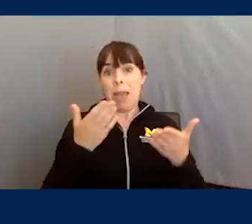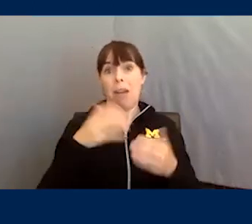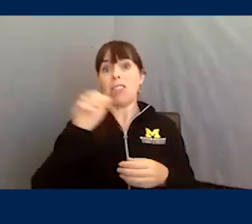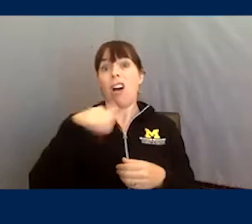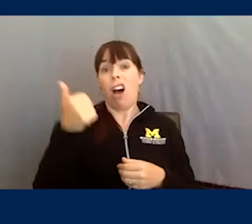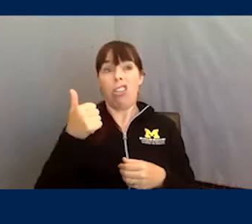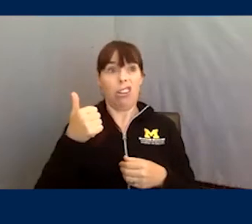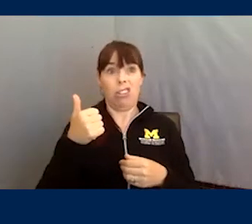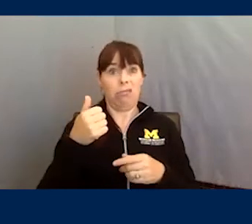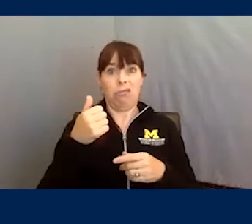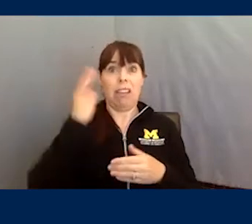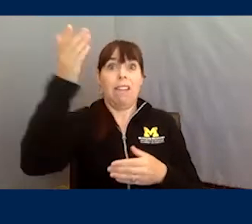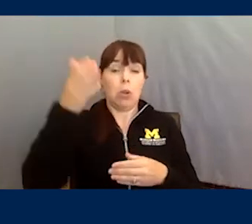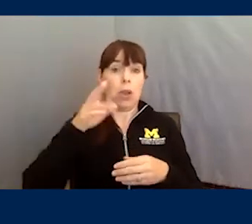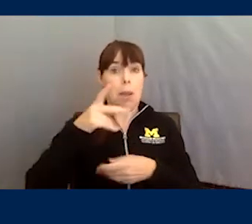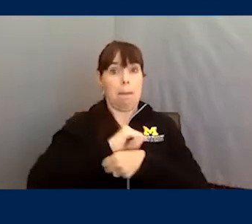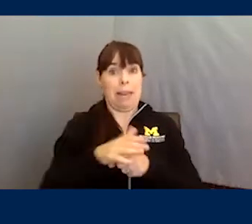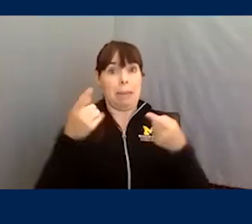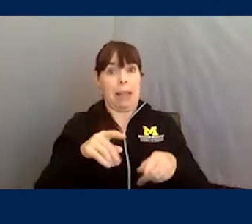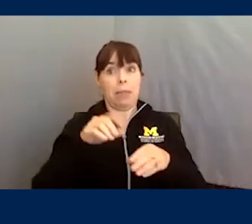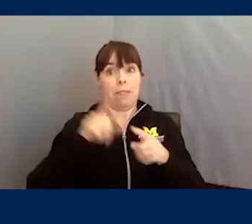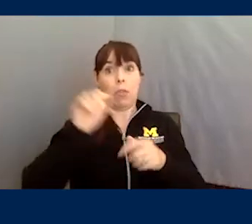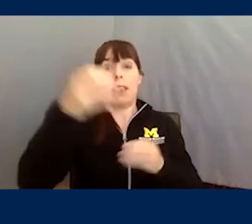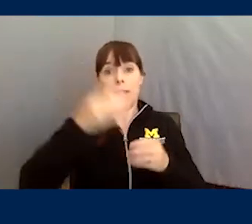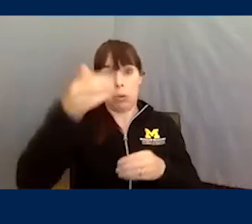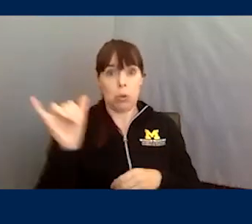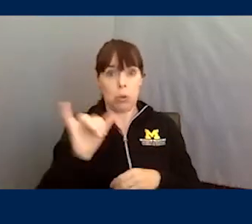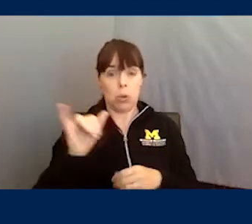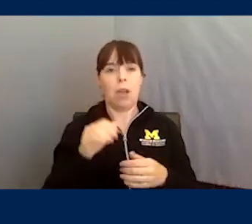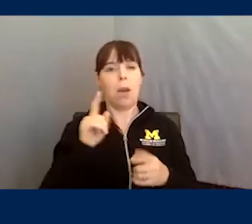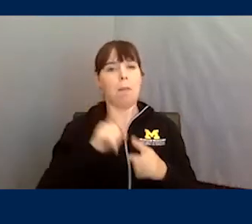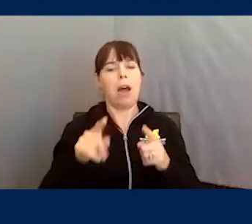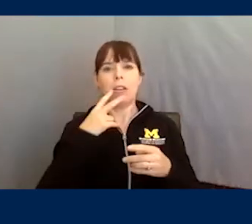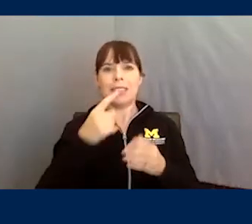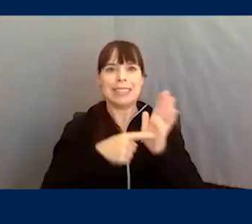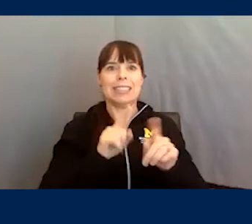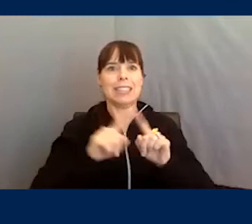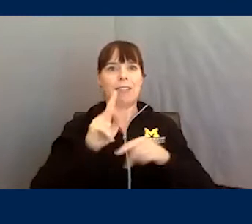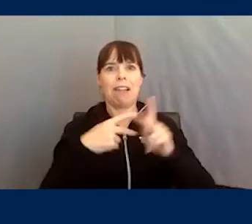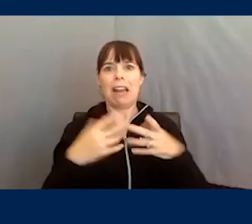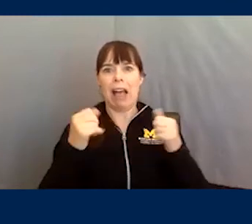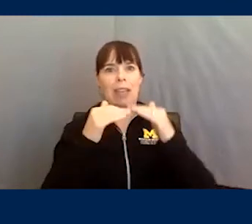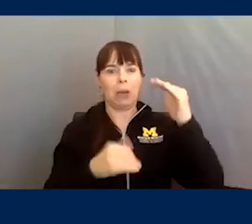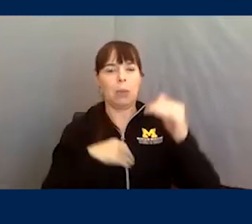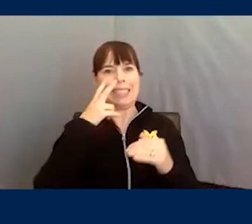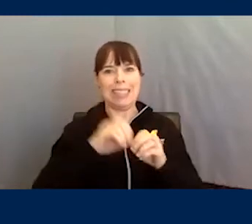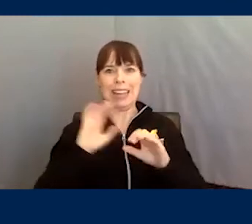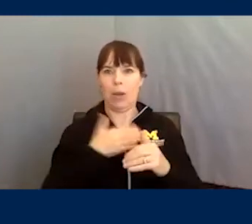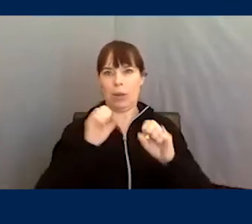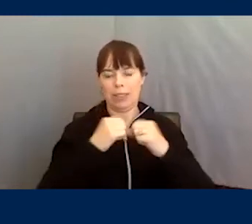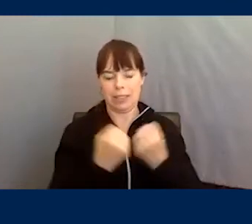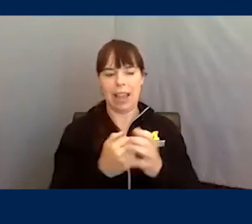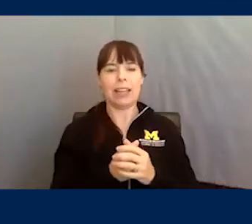pandemics that are along the way. But again, this points to every sort of health inequity that we see in our society.